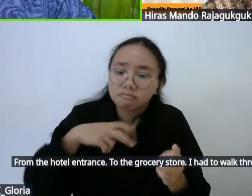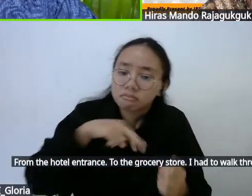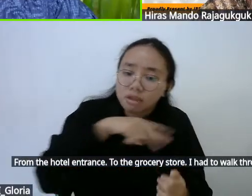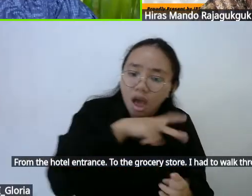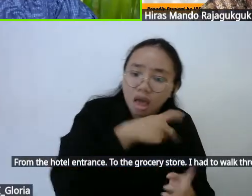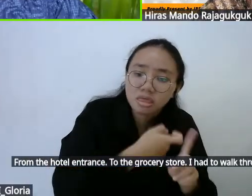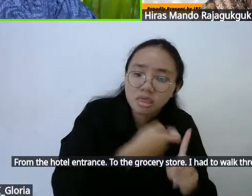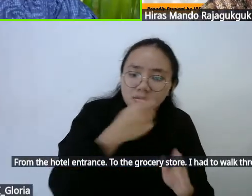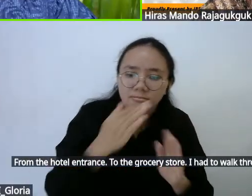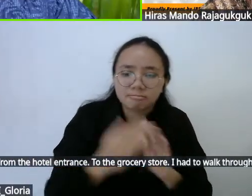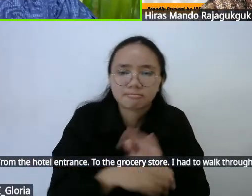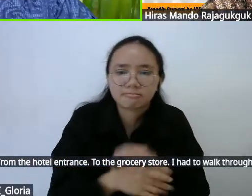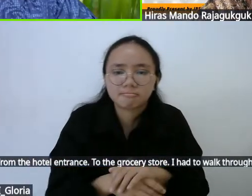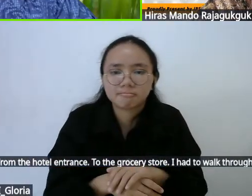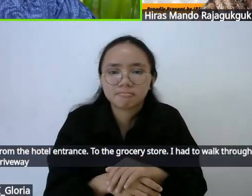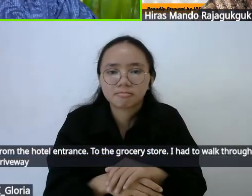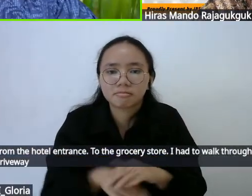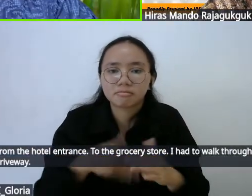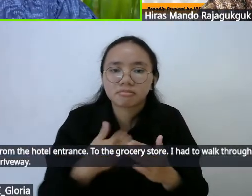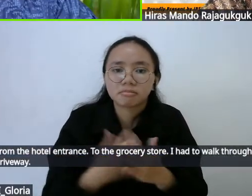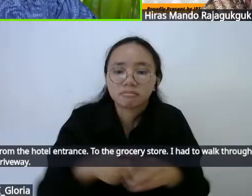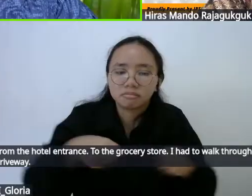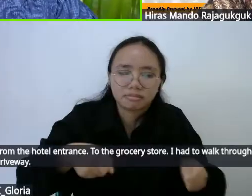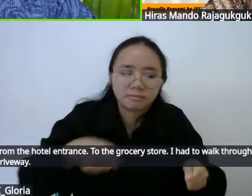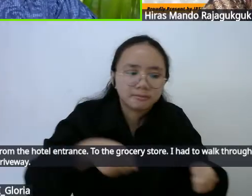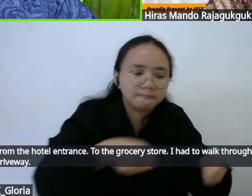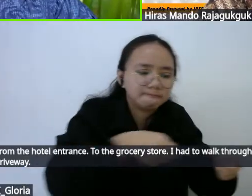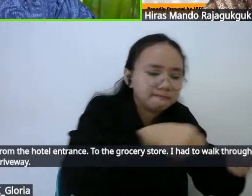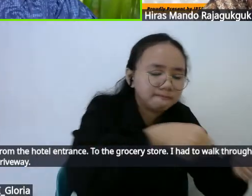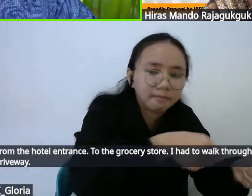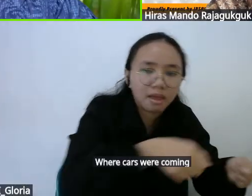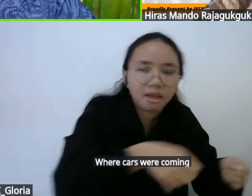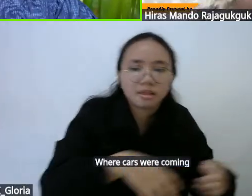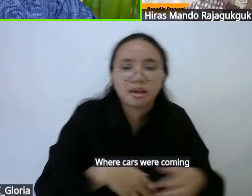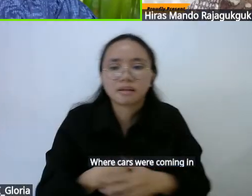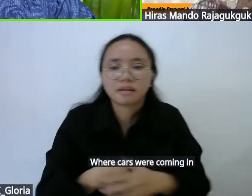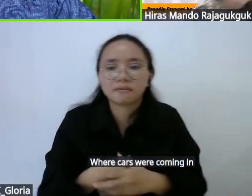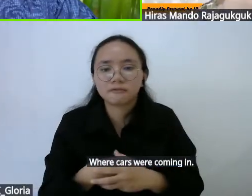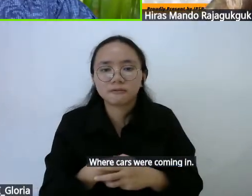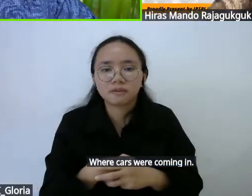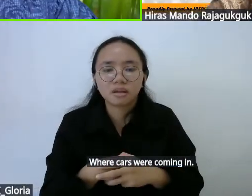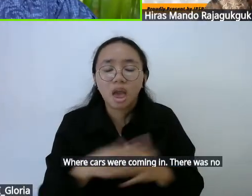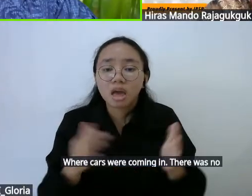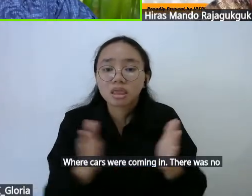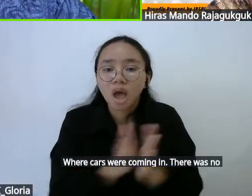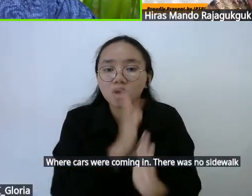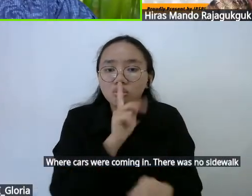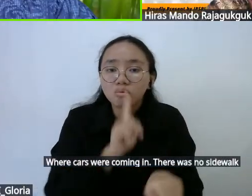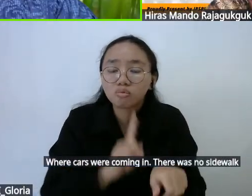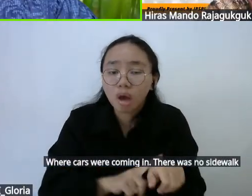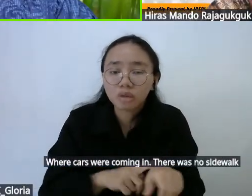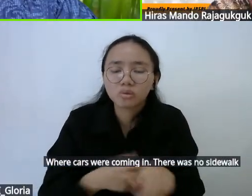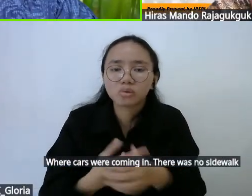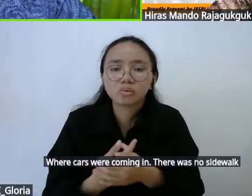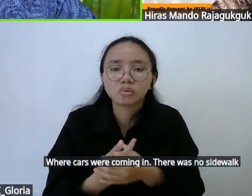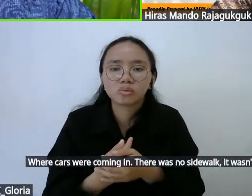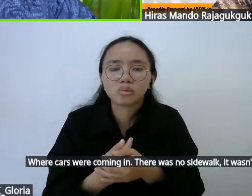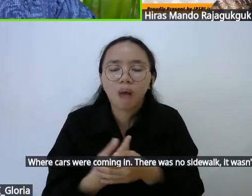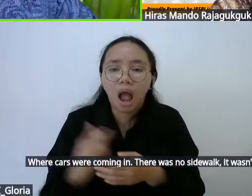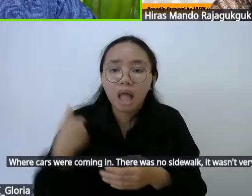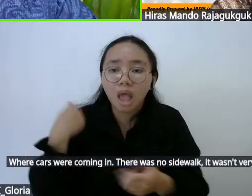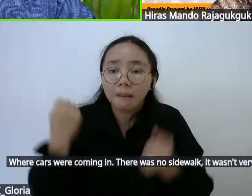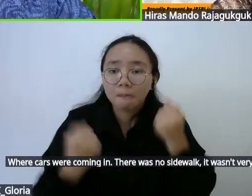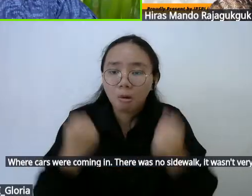an active driveway where cars were coming in. There was no sidewalk. It wasn't very